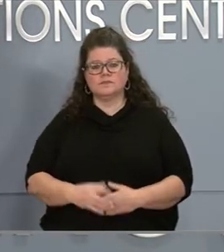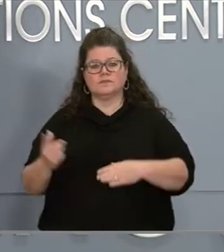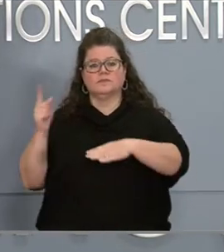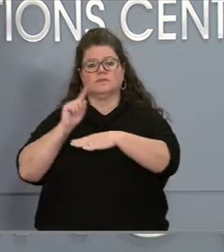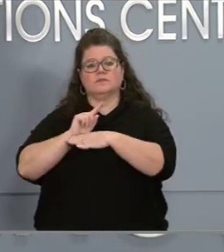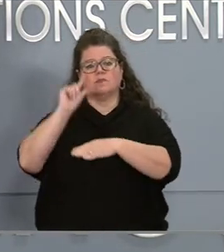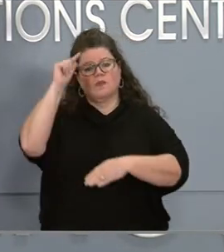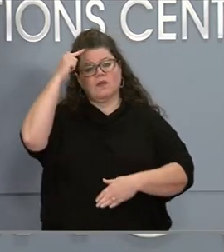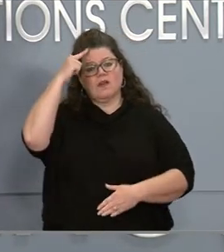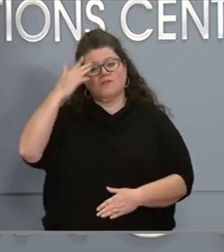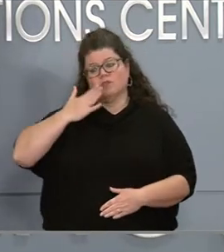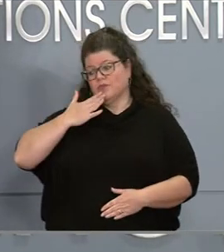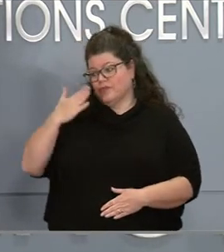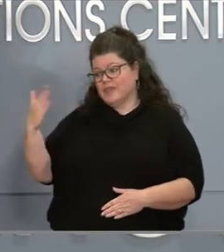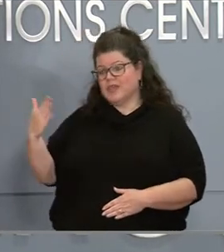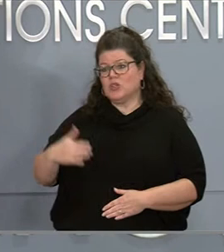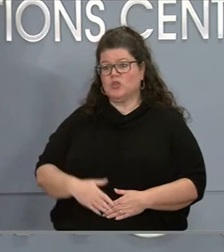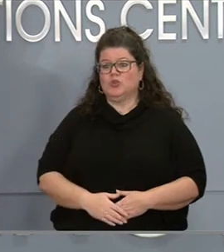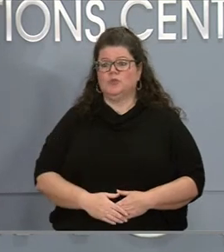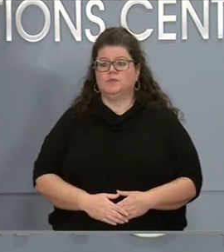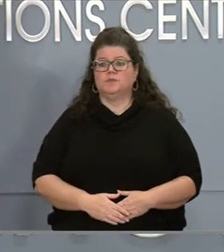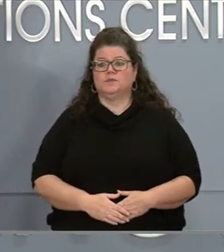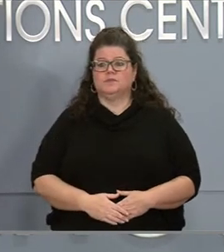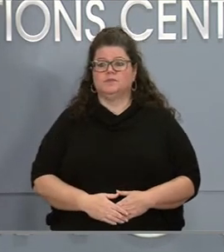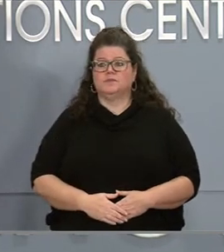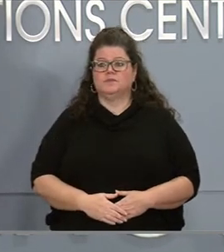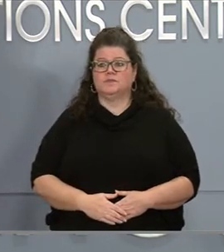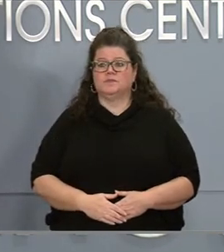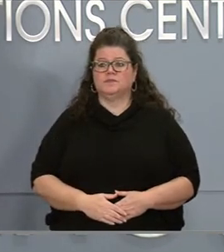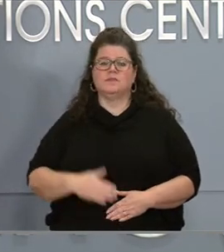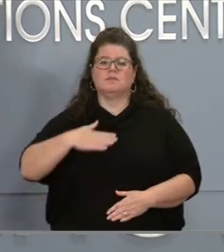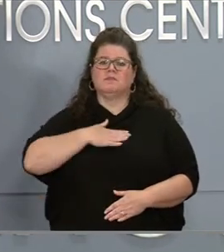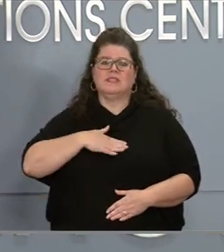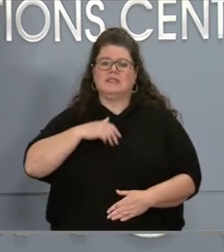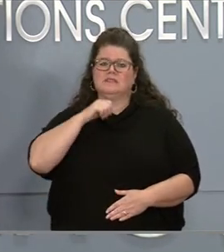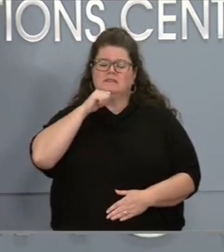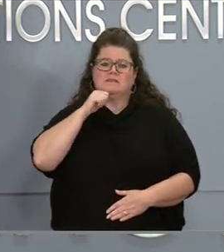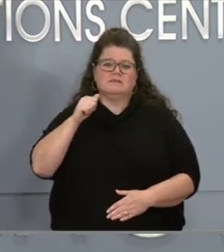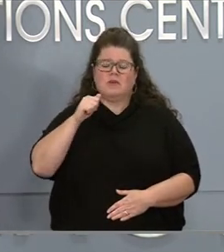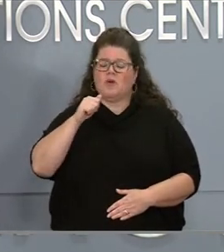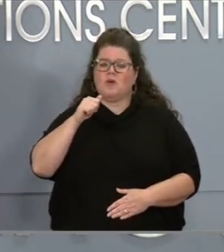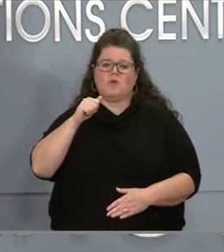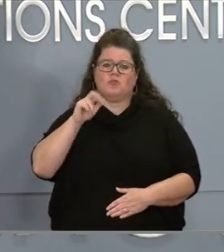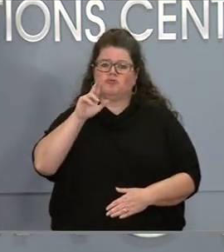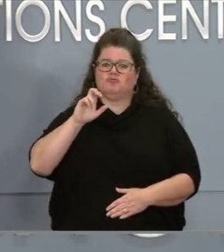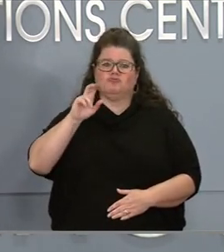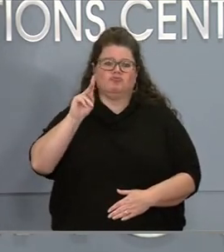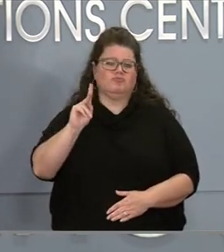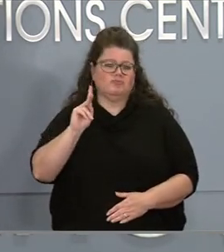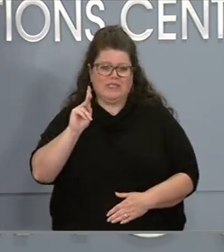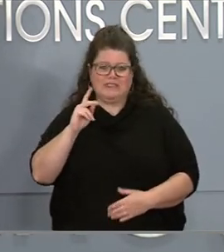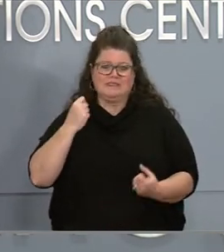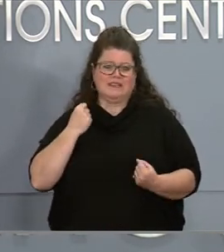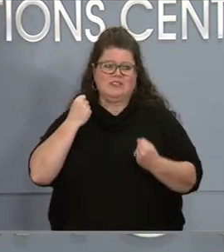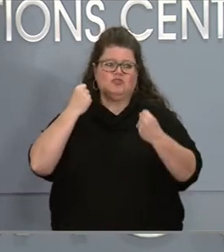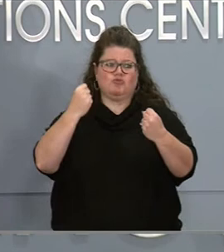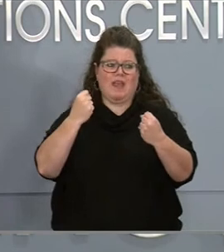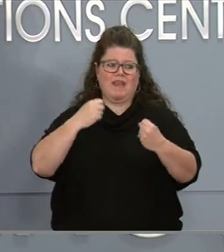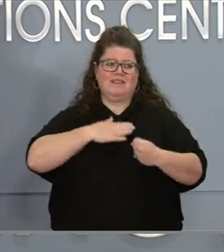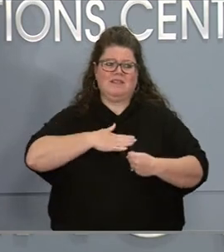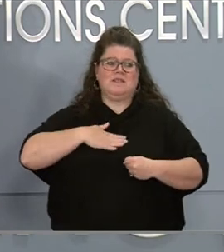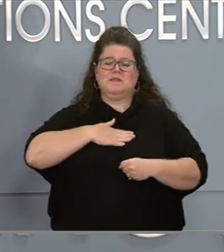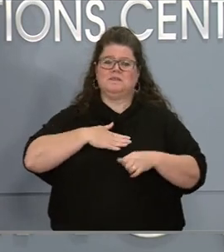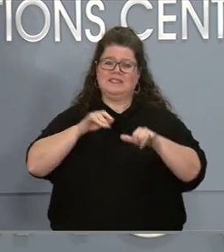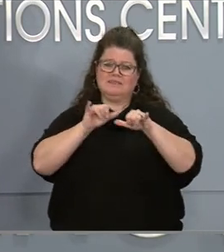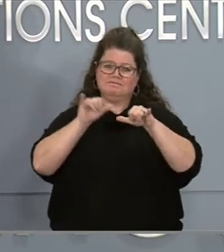Thank you, Colonel Johnson. Please don't take unnecessary chances with this dangerous winter storm. Stay put and